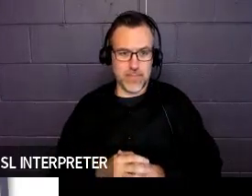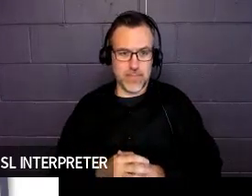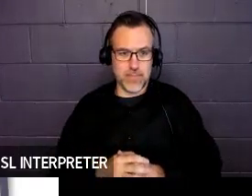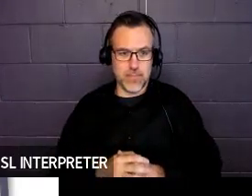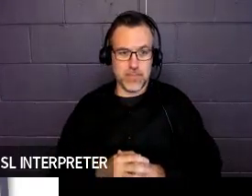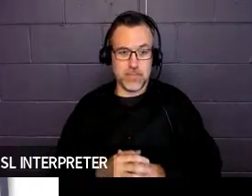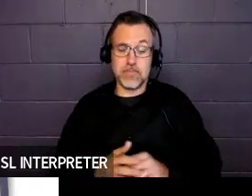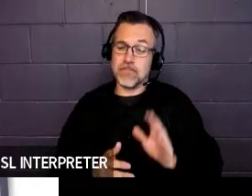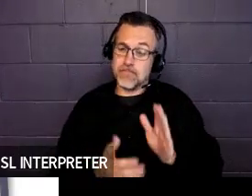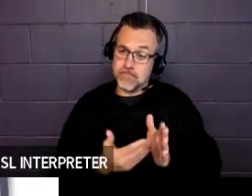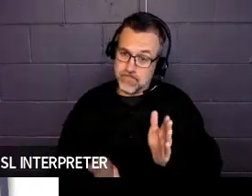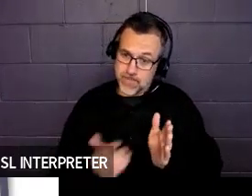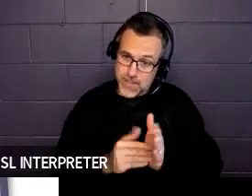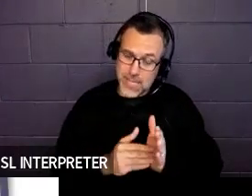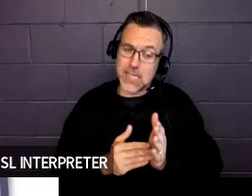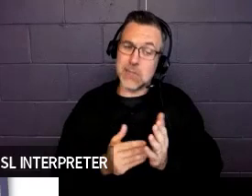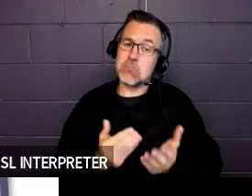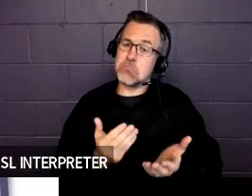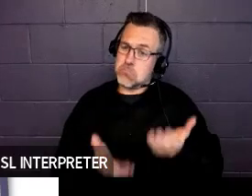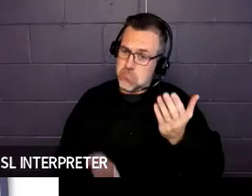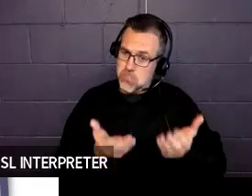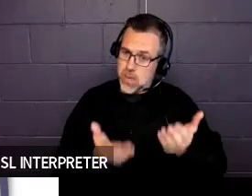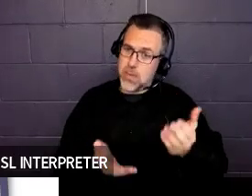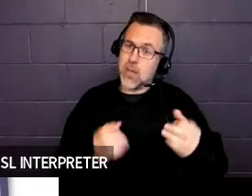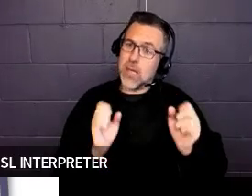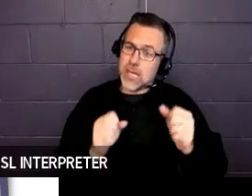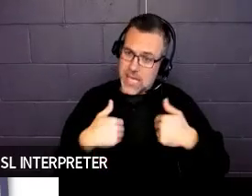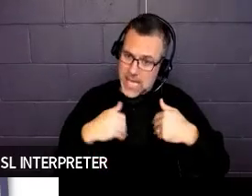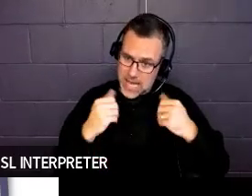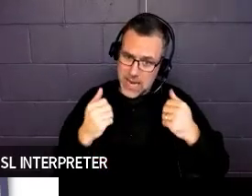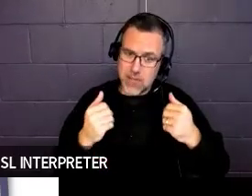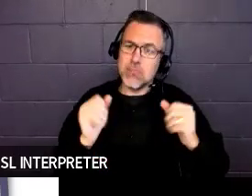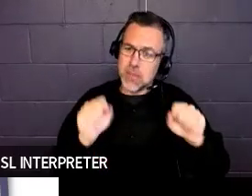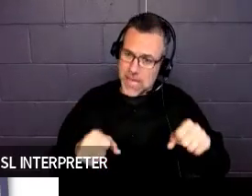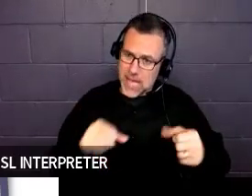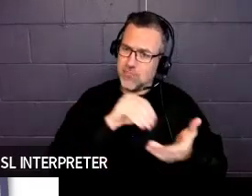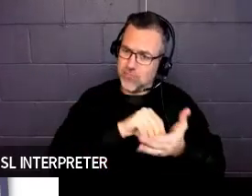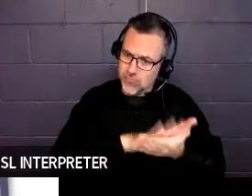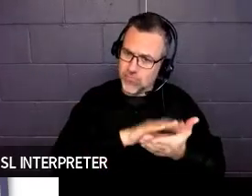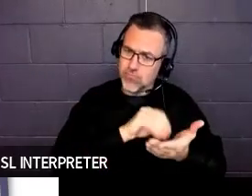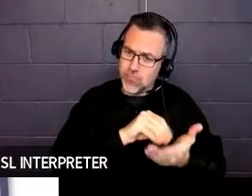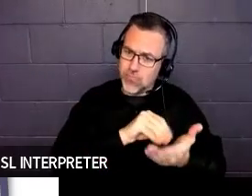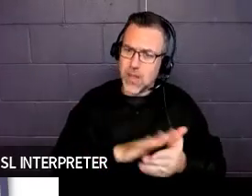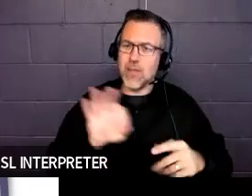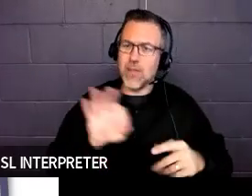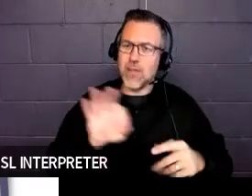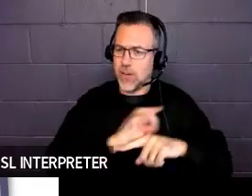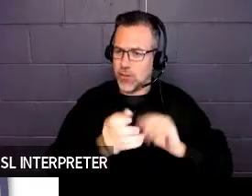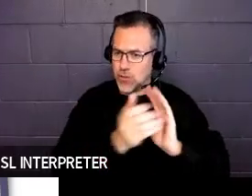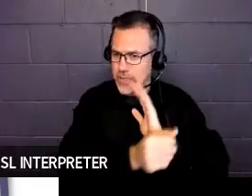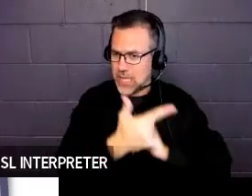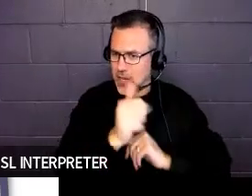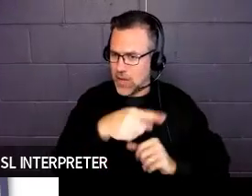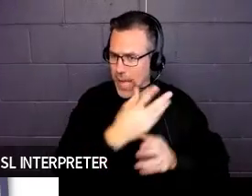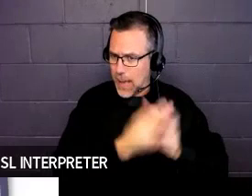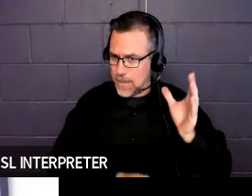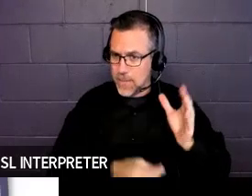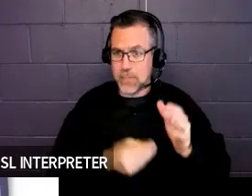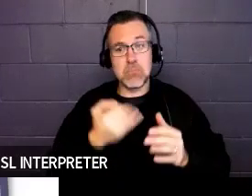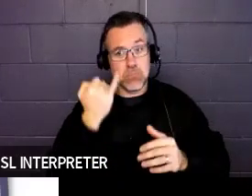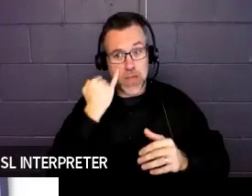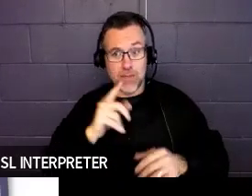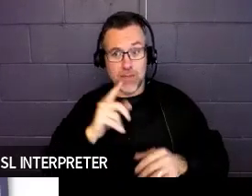And again, there may be more than one functional skill gap that you need to put into 4D. And if that's the